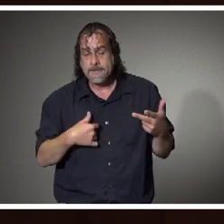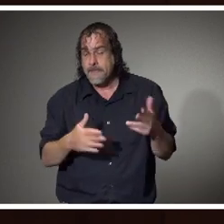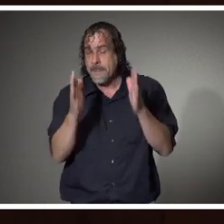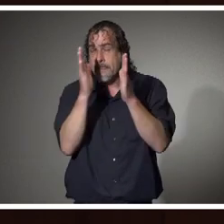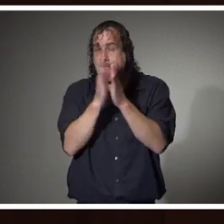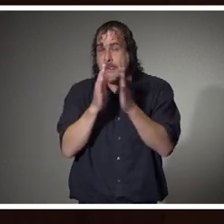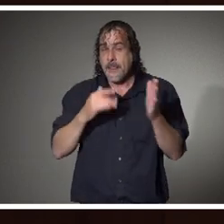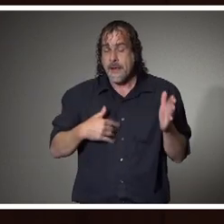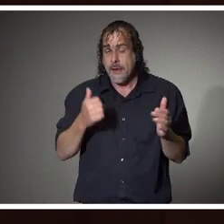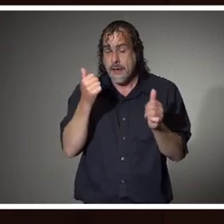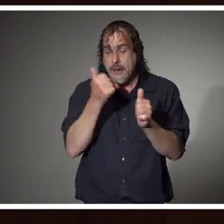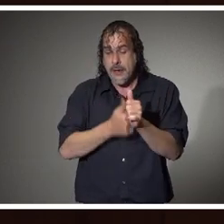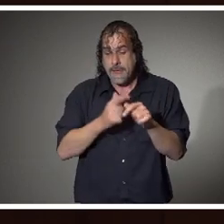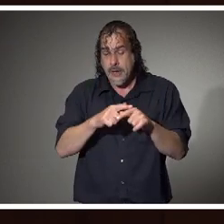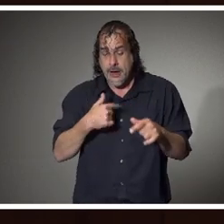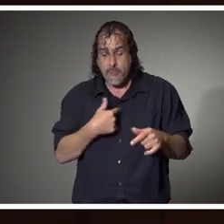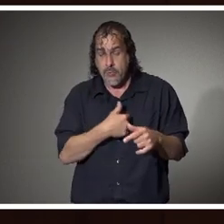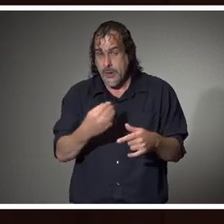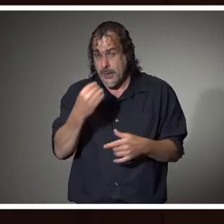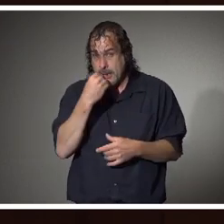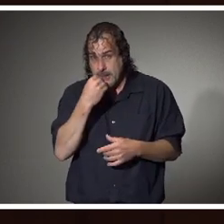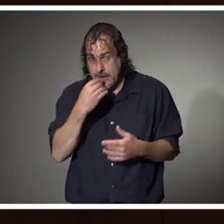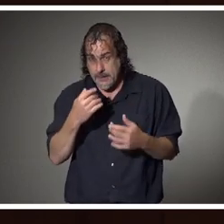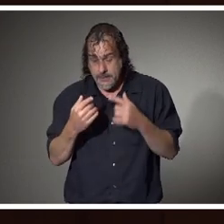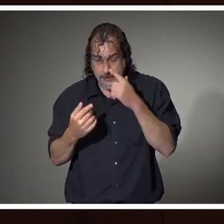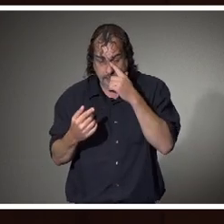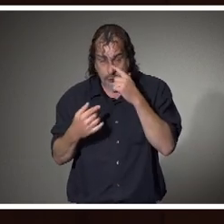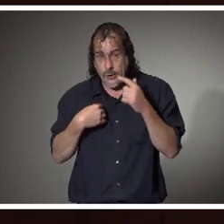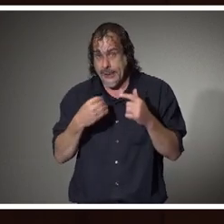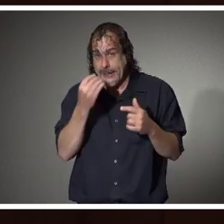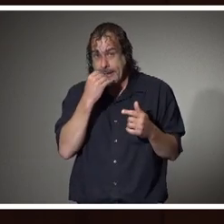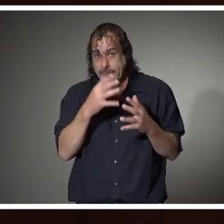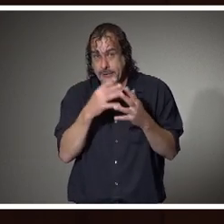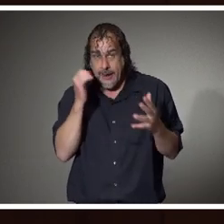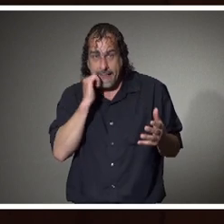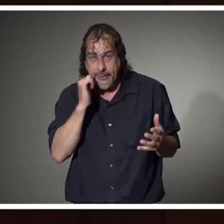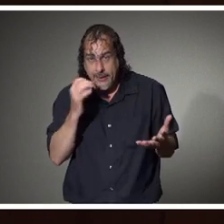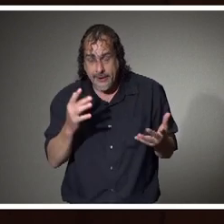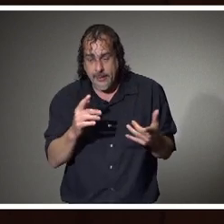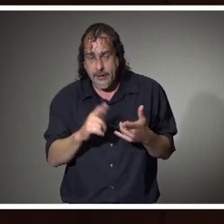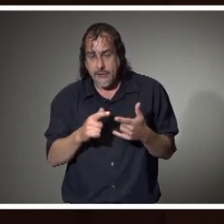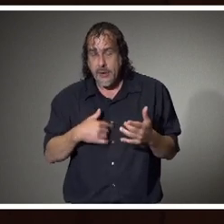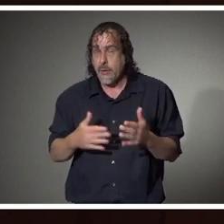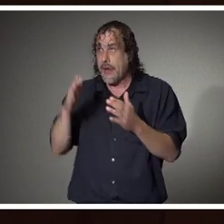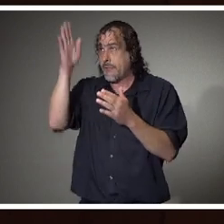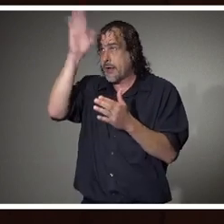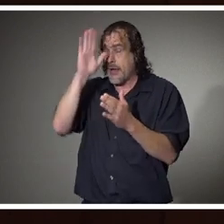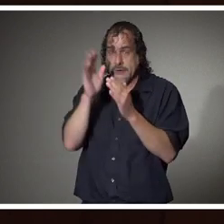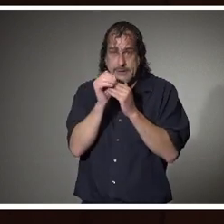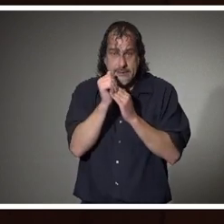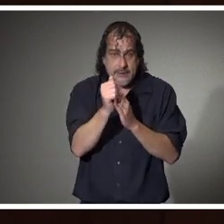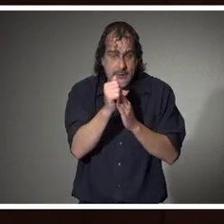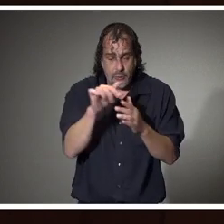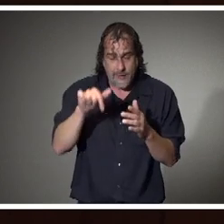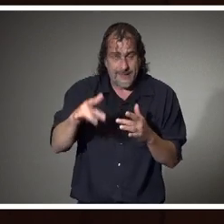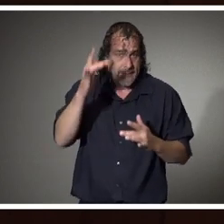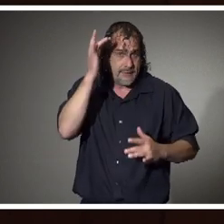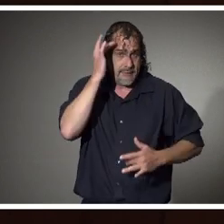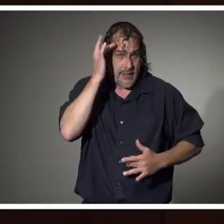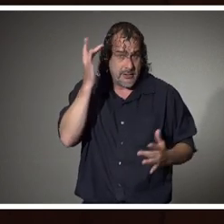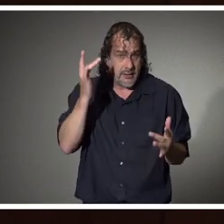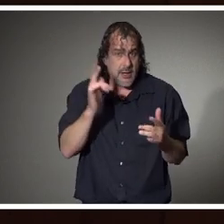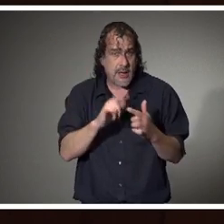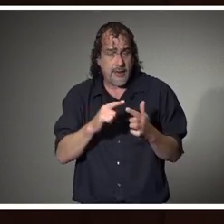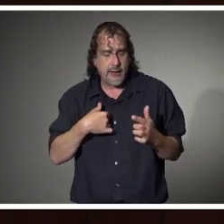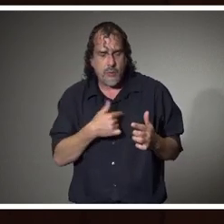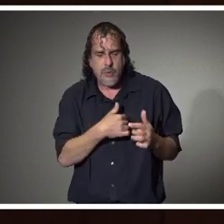pray every time we start to eat, because we do that real regular, that we have God's guidance with this virus and that we